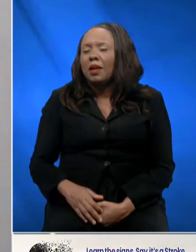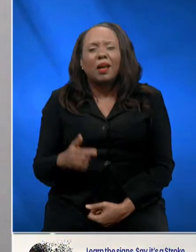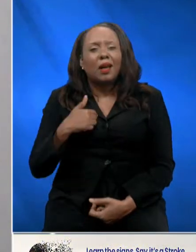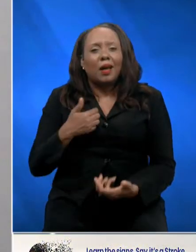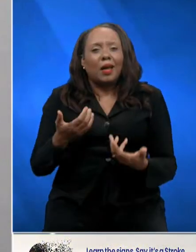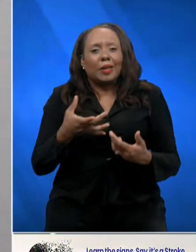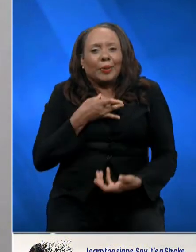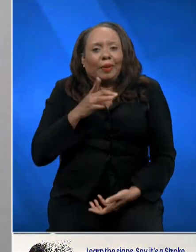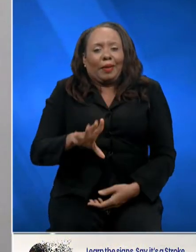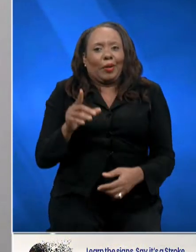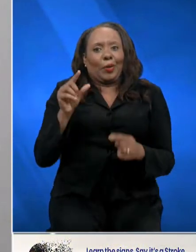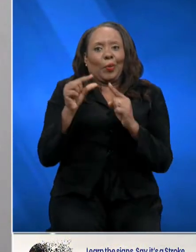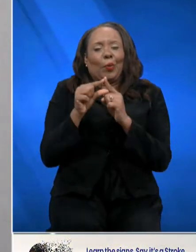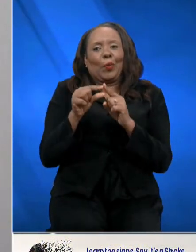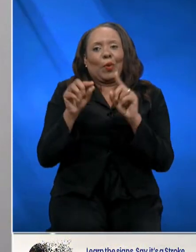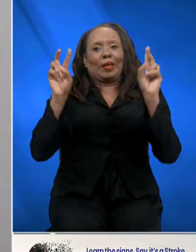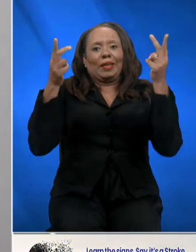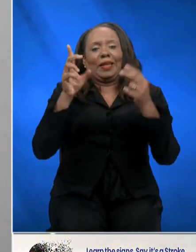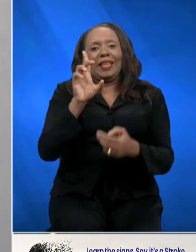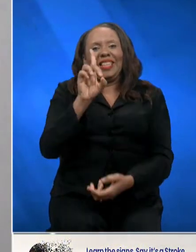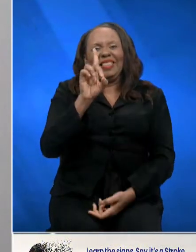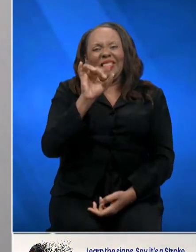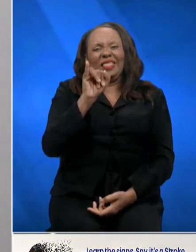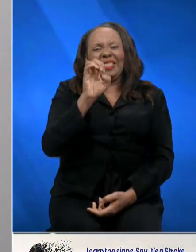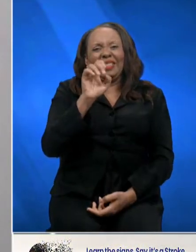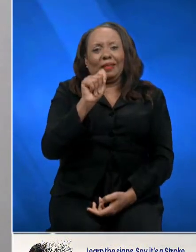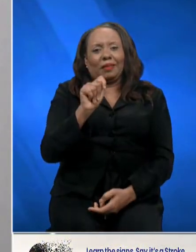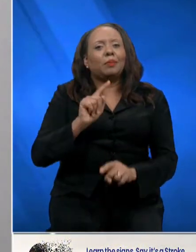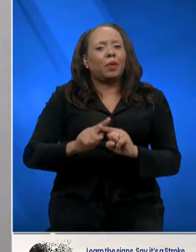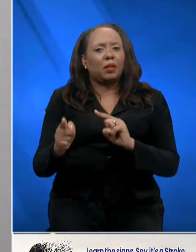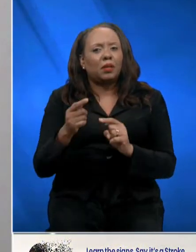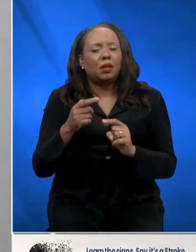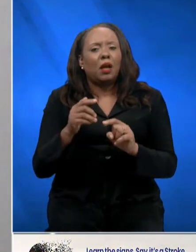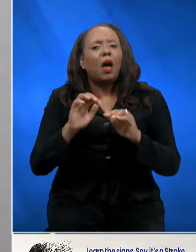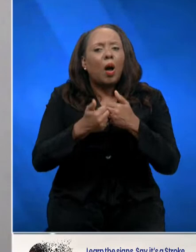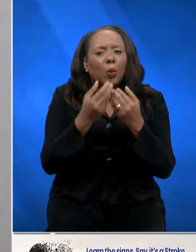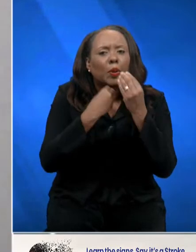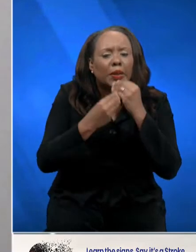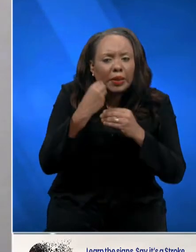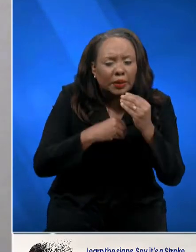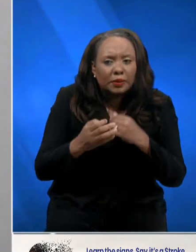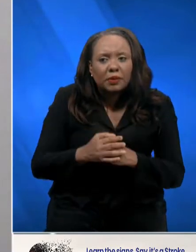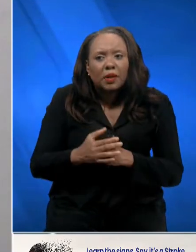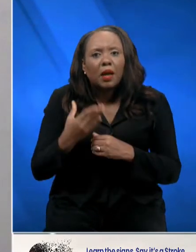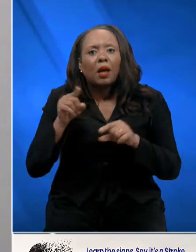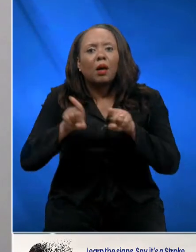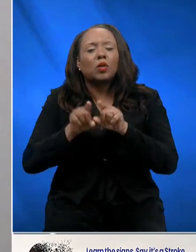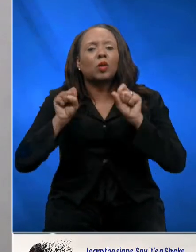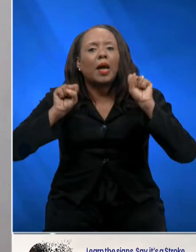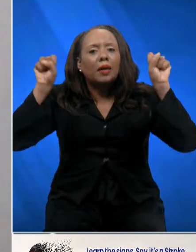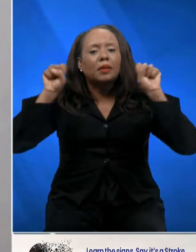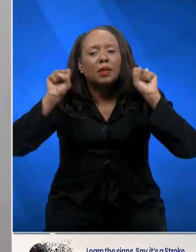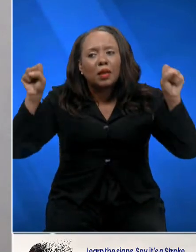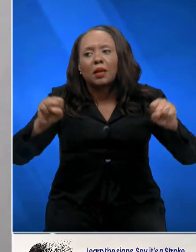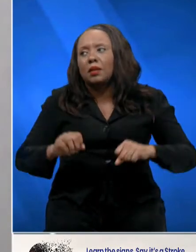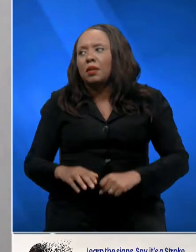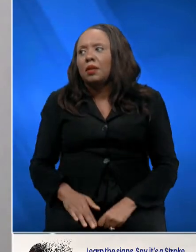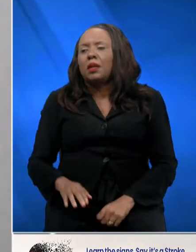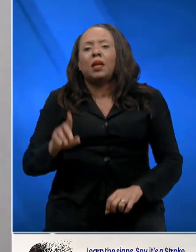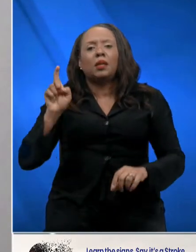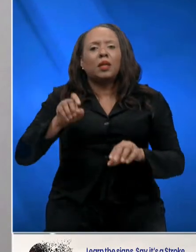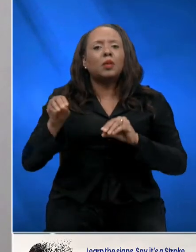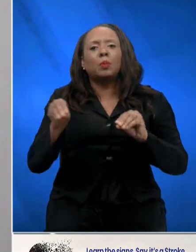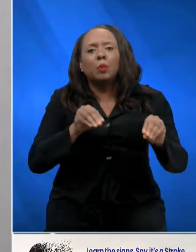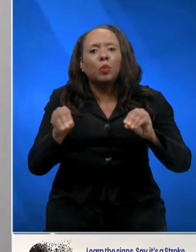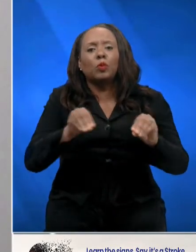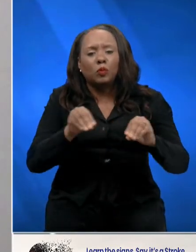your nutrition as well as your exercise. And by exercise, I just mean movement, daily, and in terms of